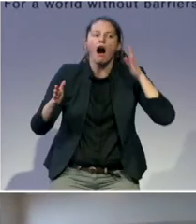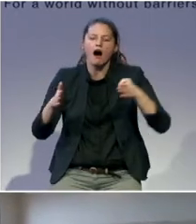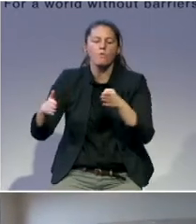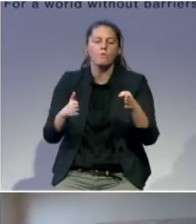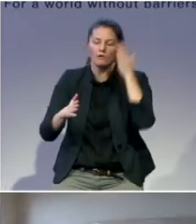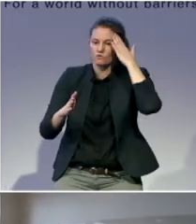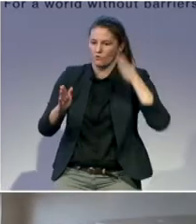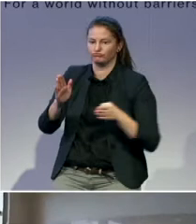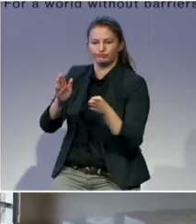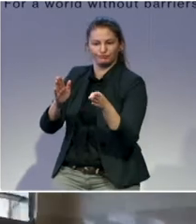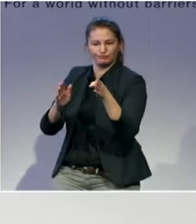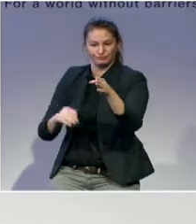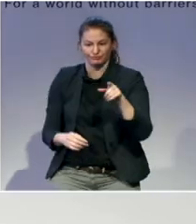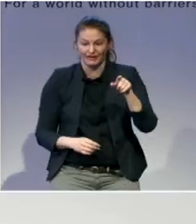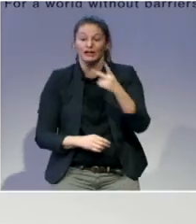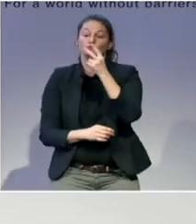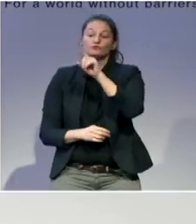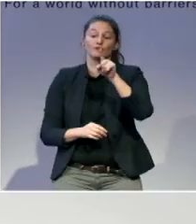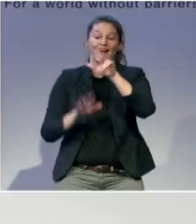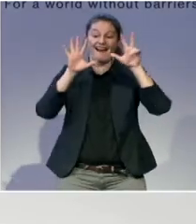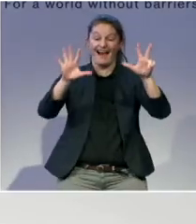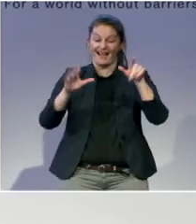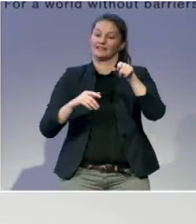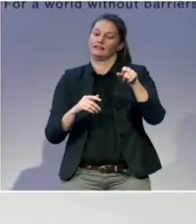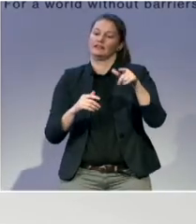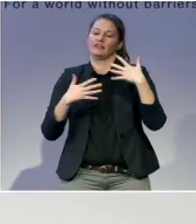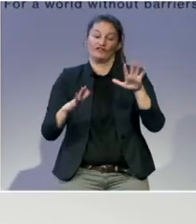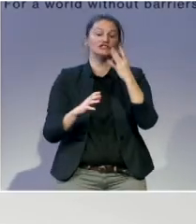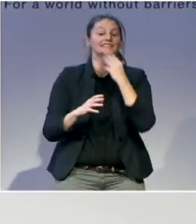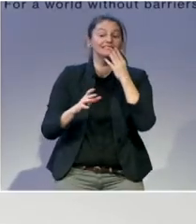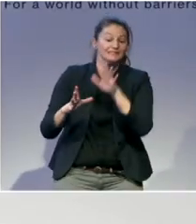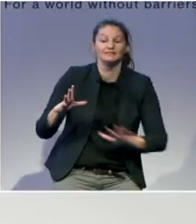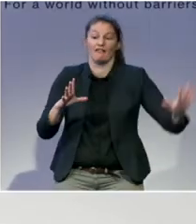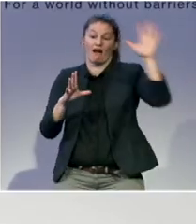than 3,500 audio signs in Israel.